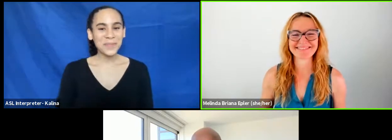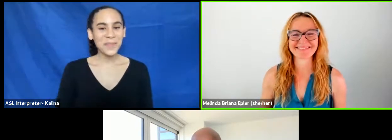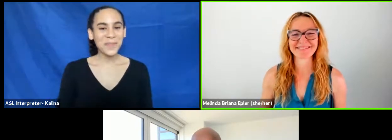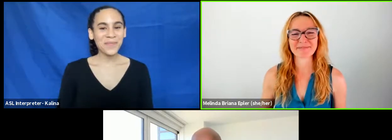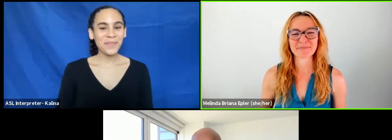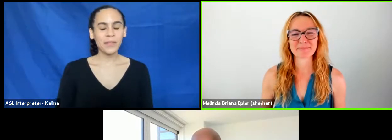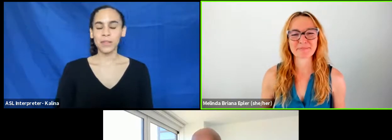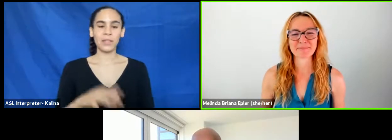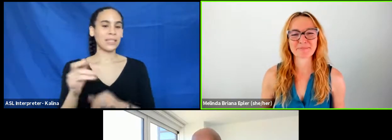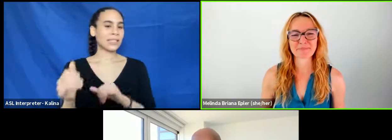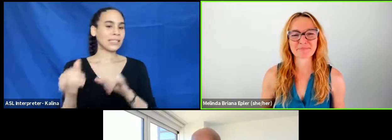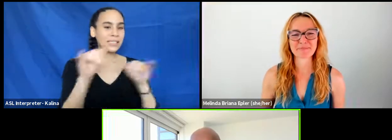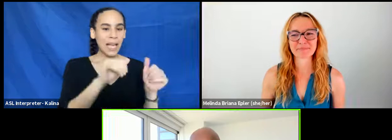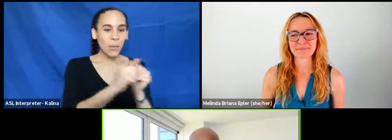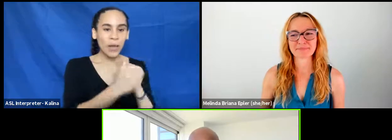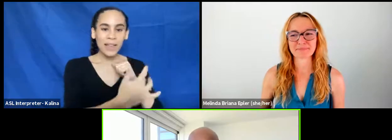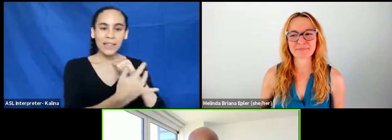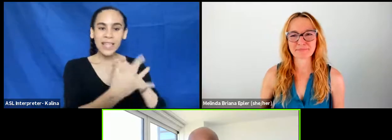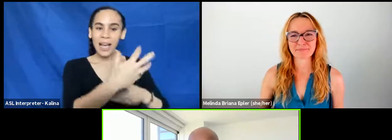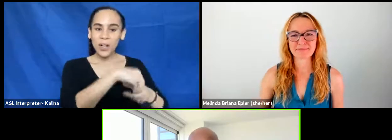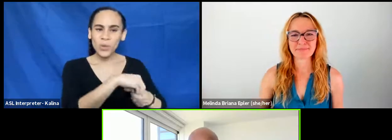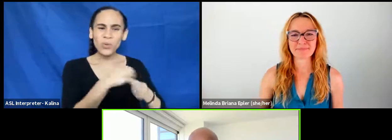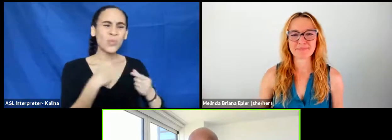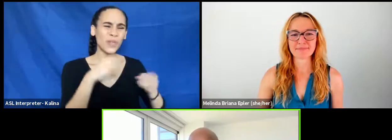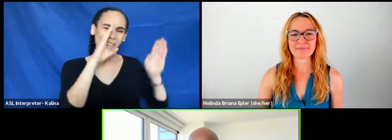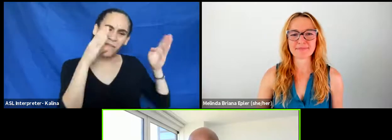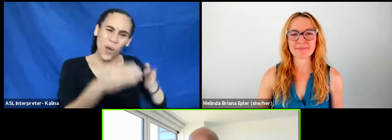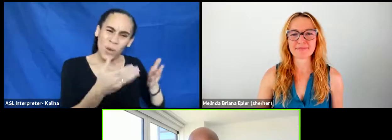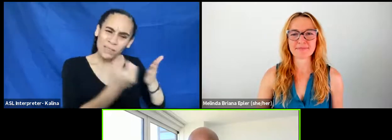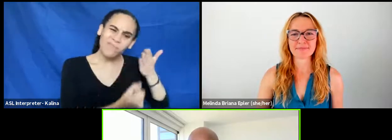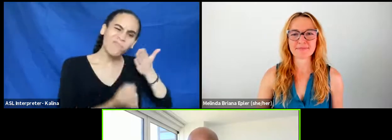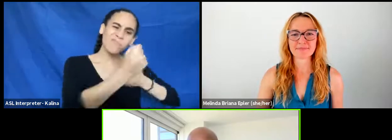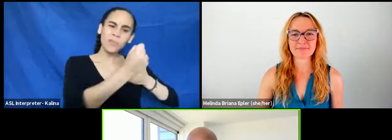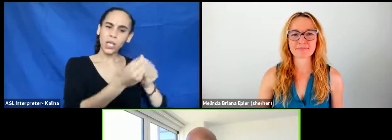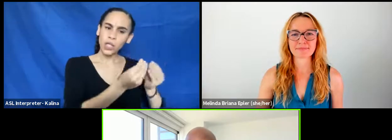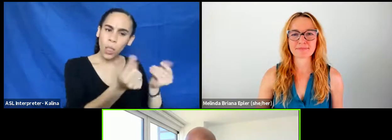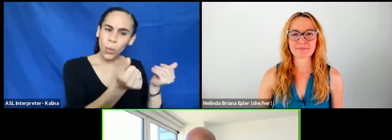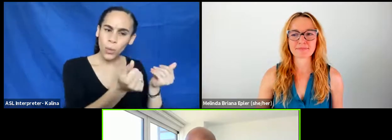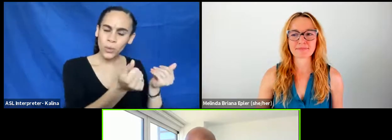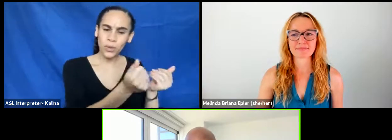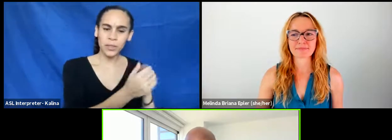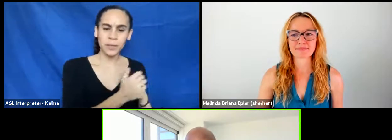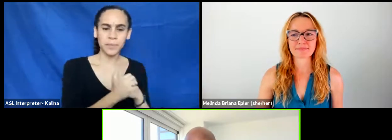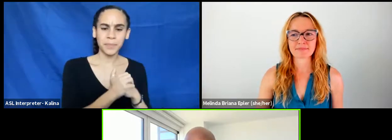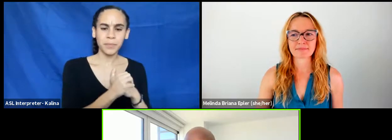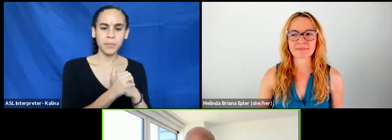just like we did with Tech Inclusion, was focus on solutions, was to focus on,